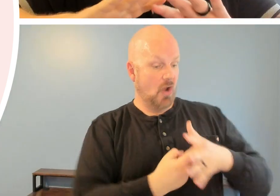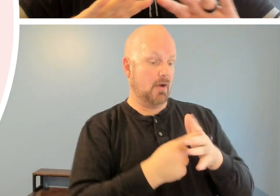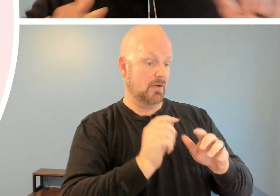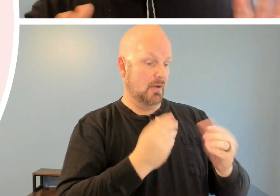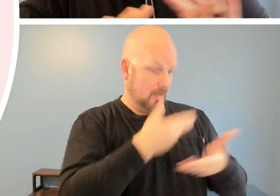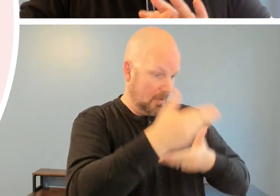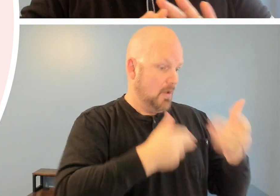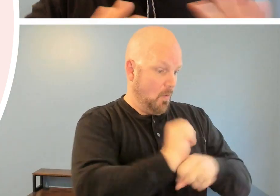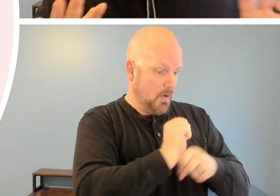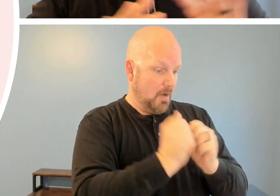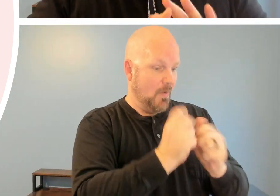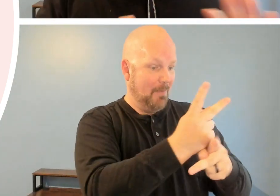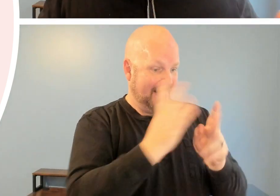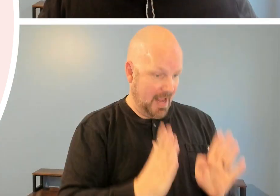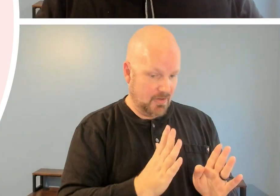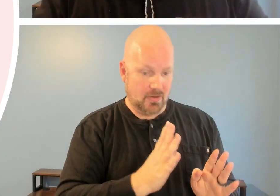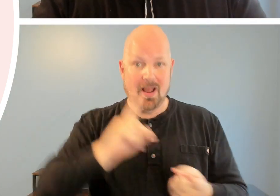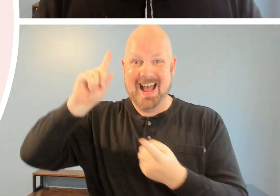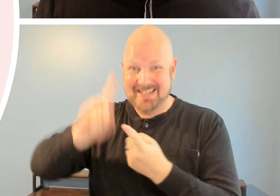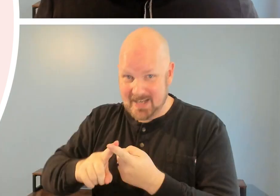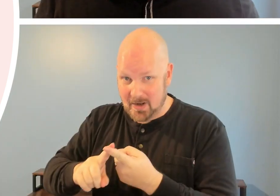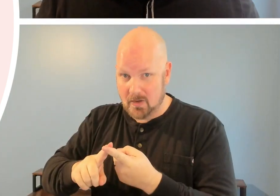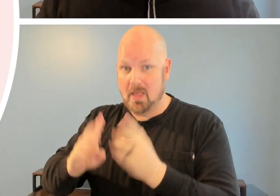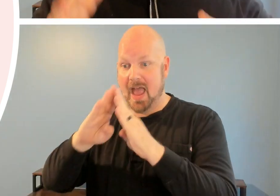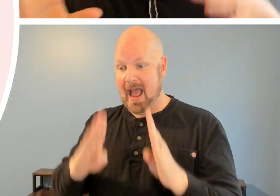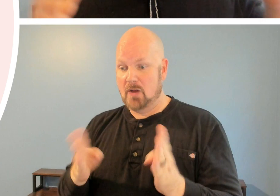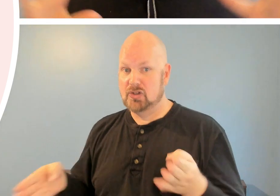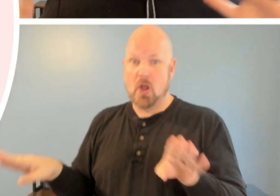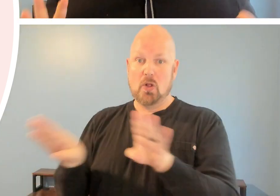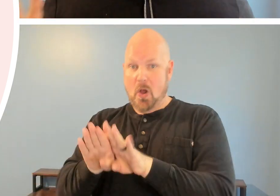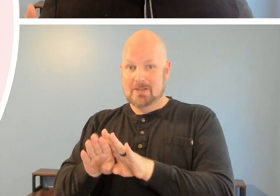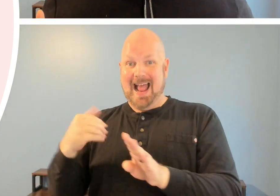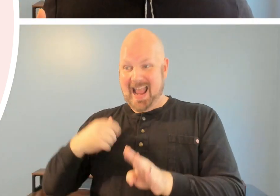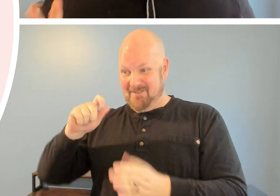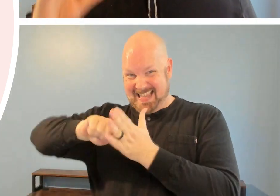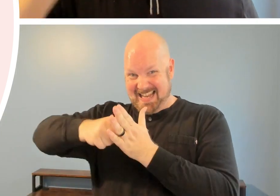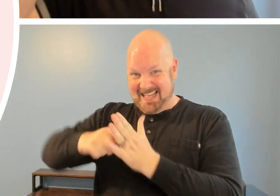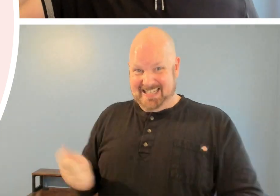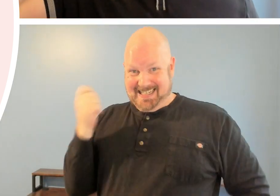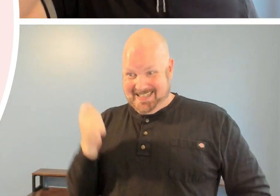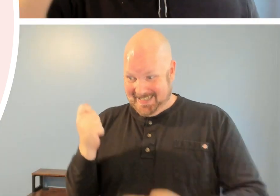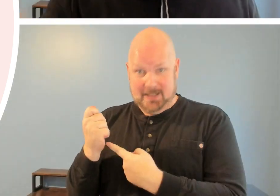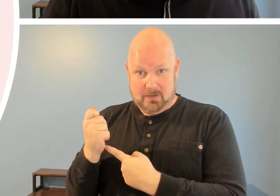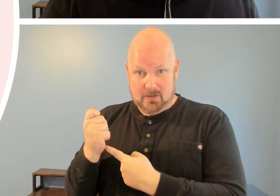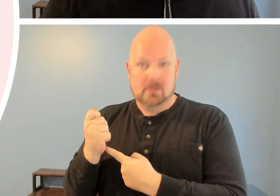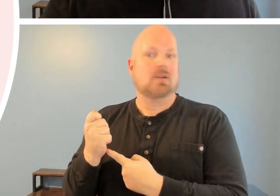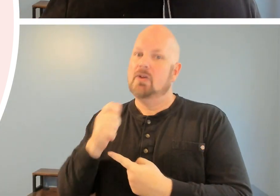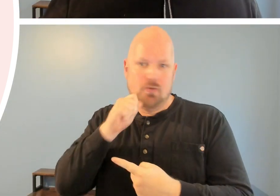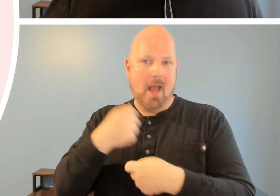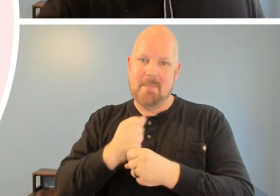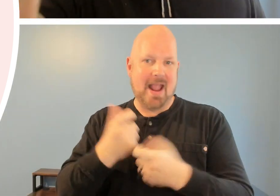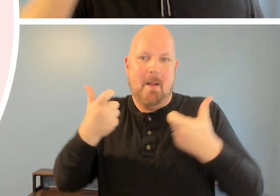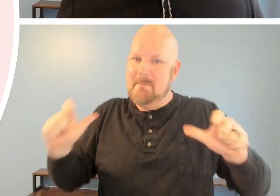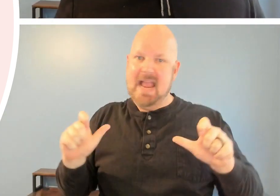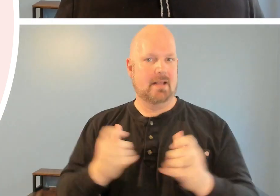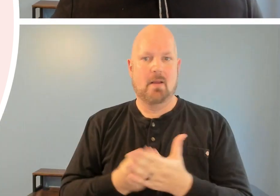hand, do not make big purchases, do not make big life changes, job changes, all that kind of stuff. Wait until after the